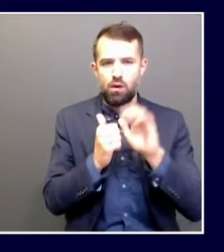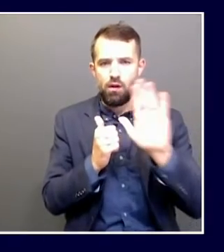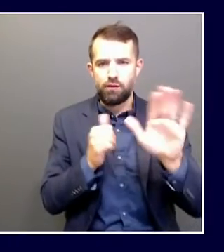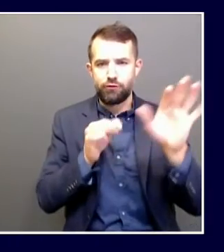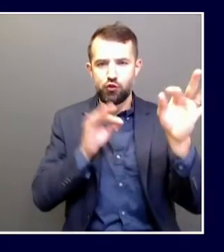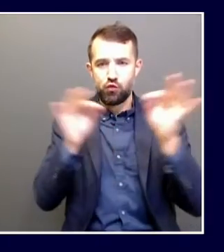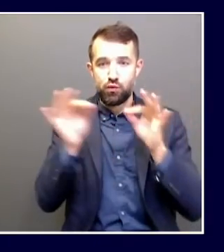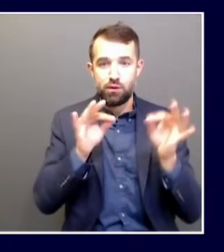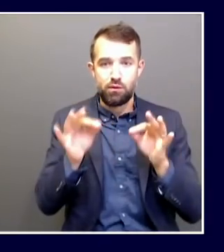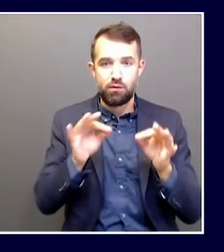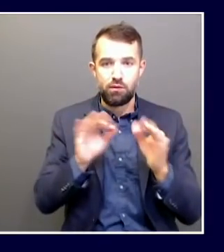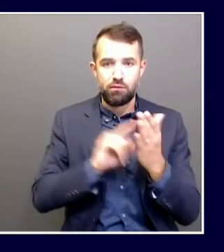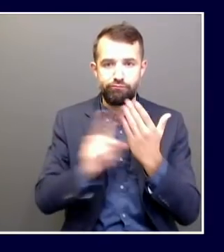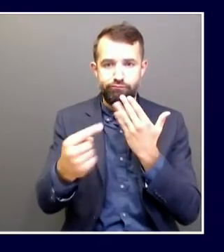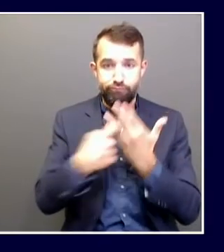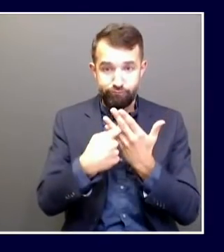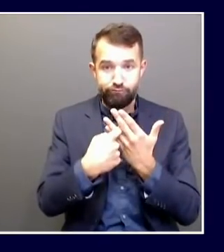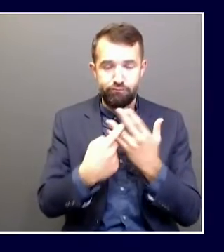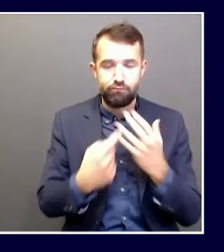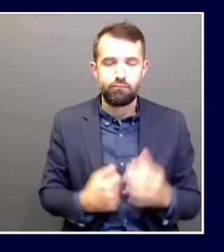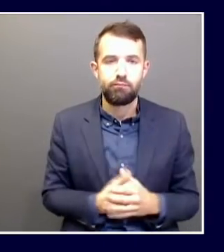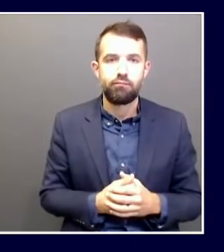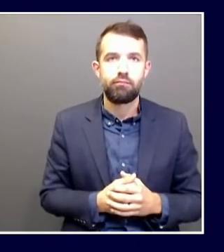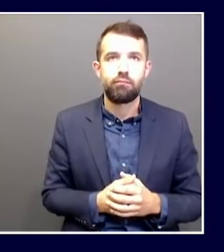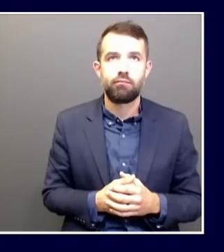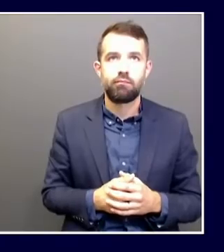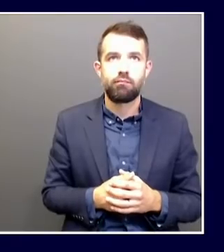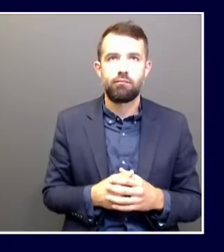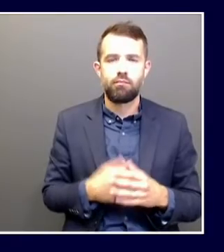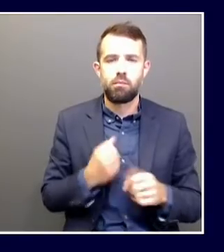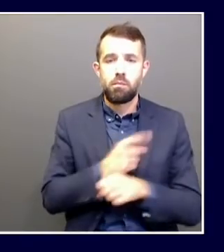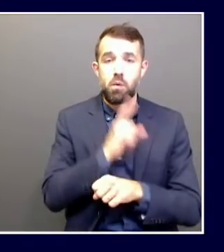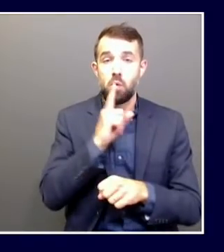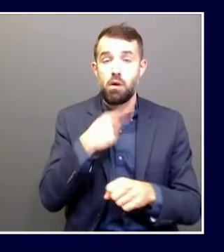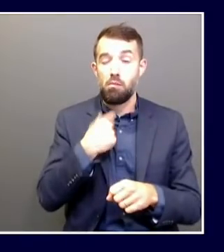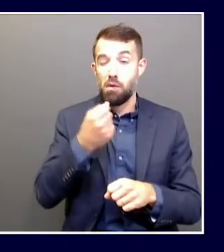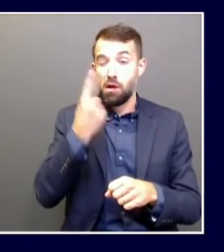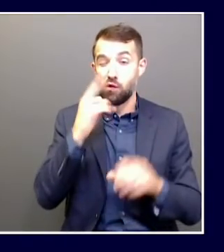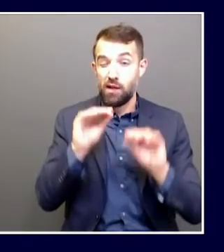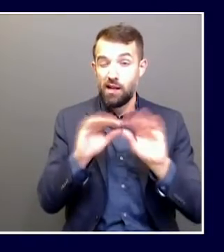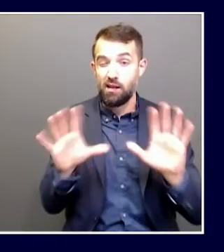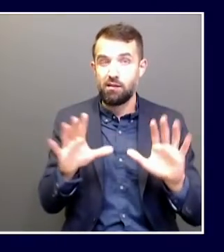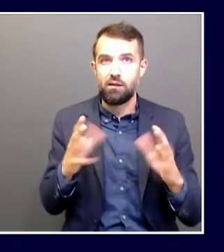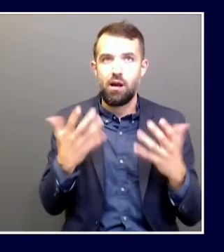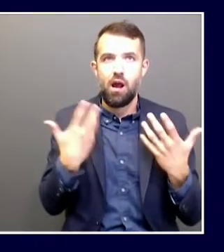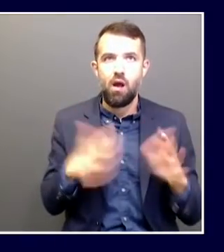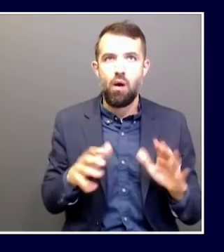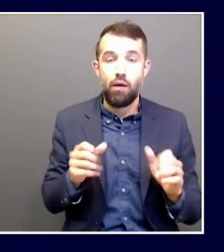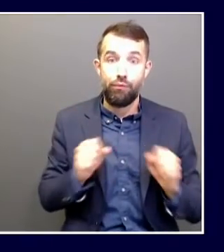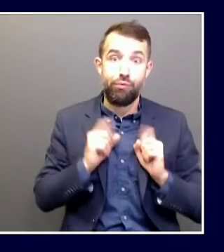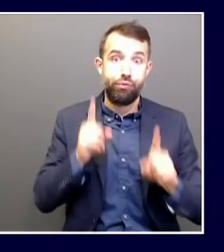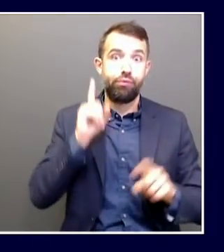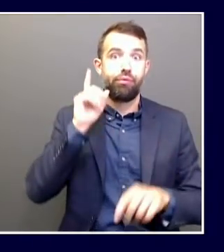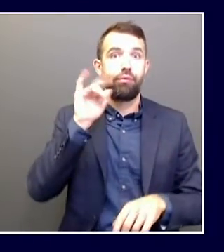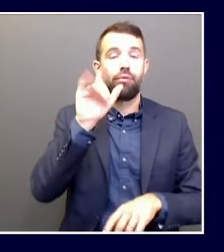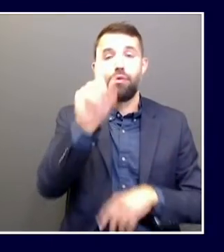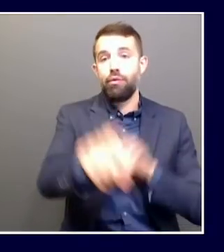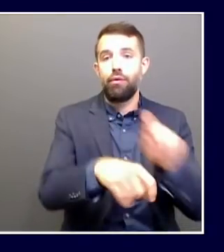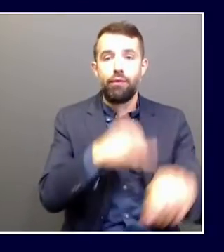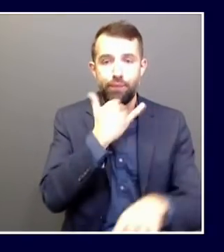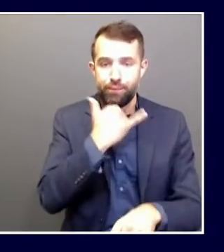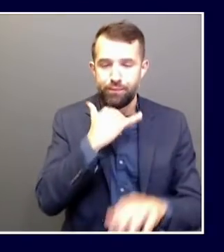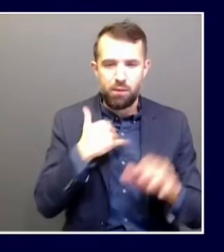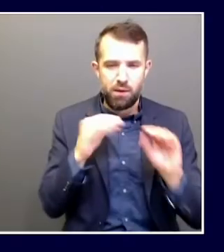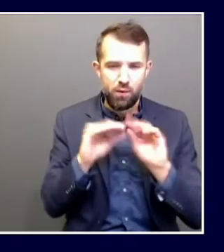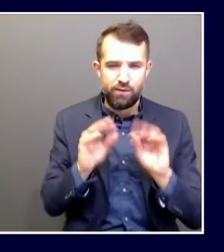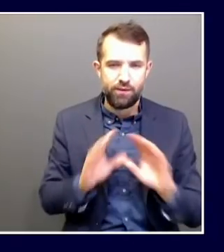David. I wanted to just make sure I'm understanding correctly before I ask my question. Are we seeing rates for